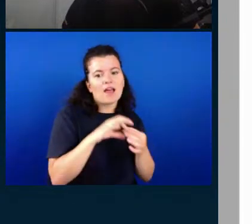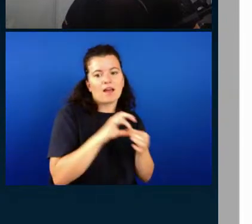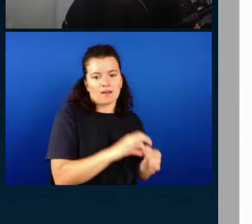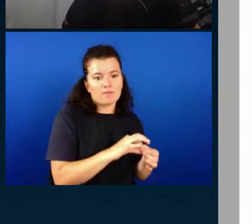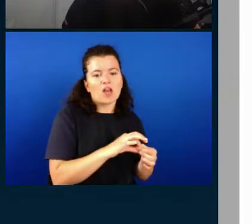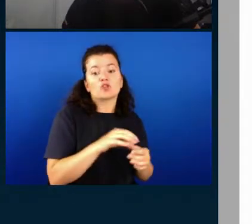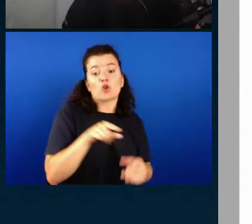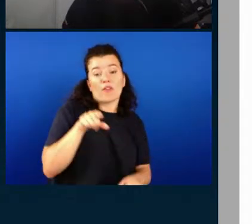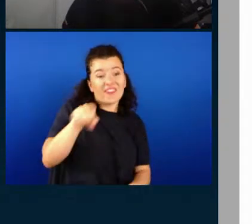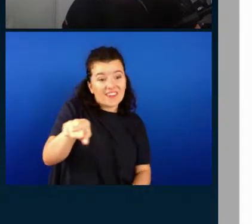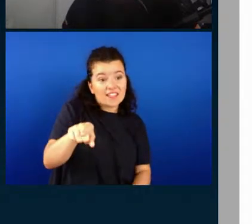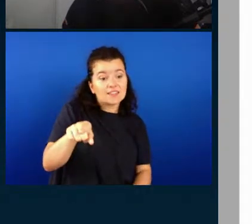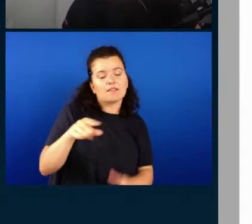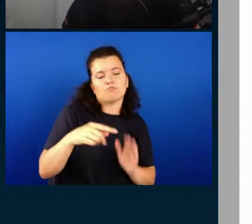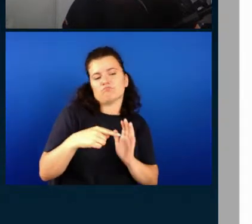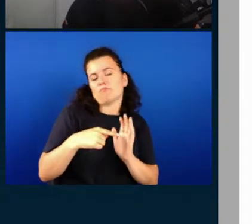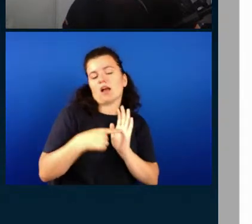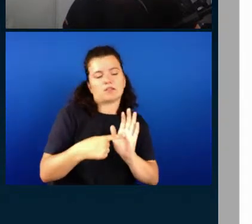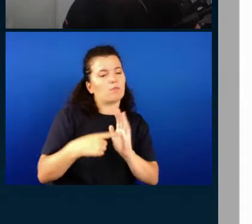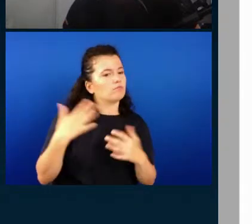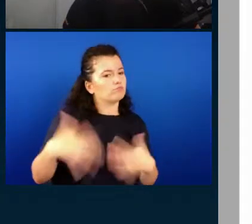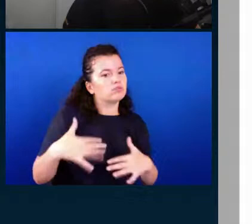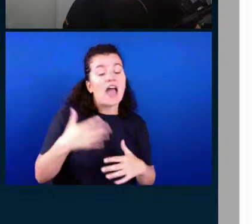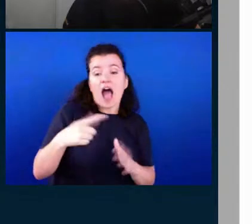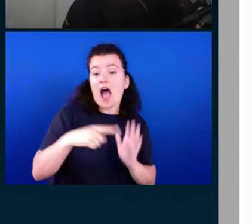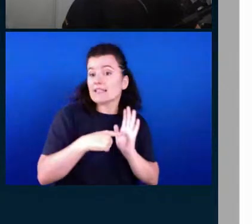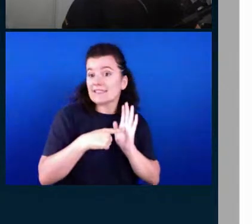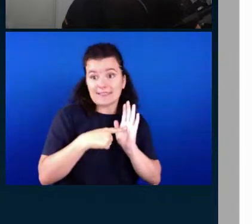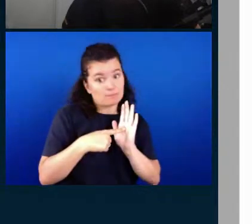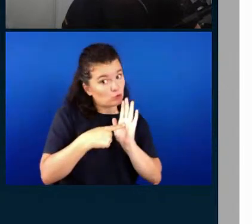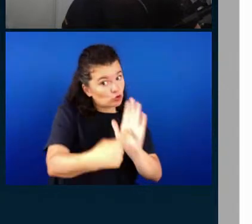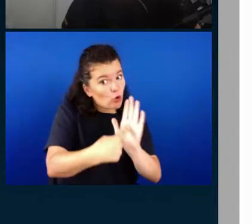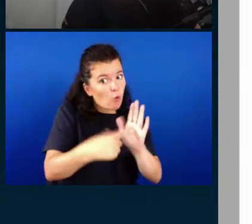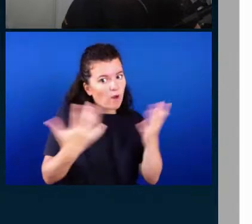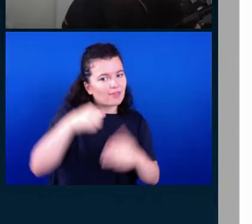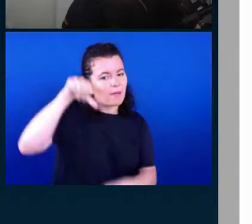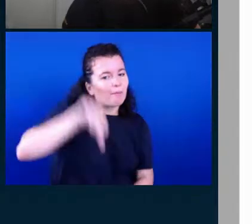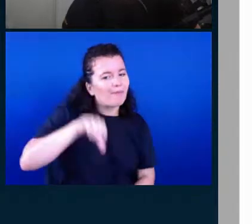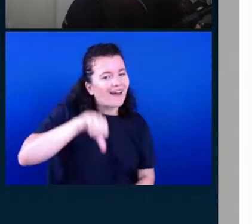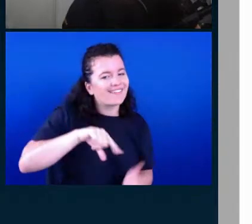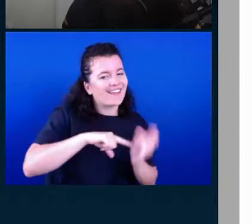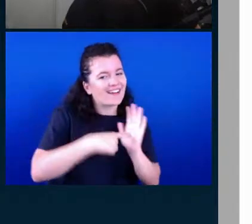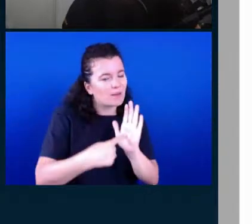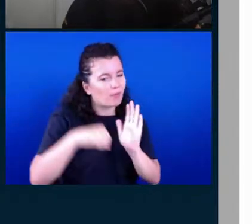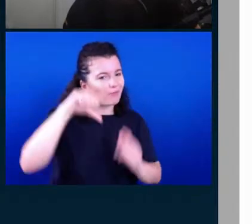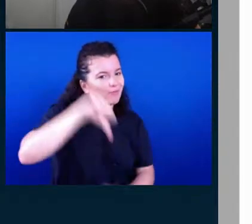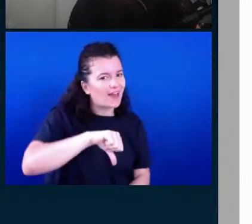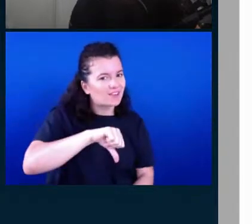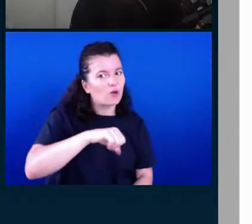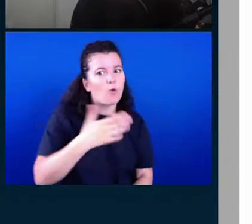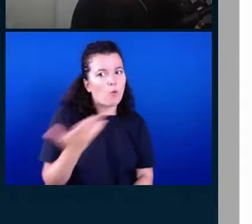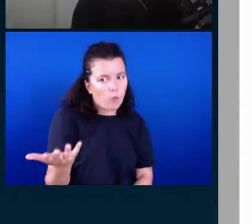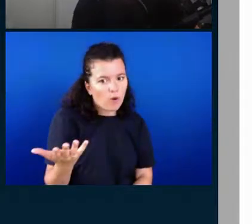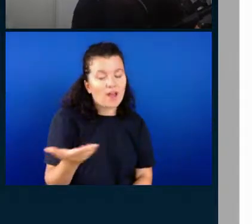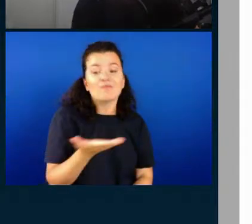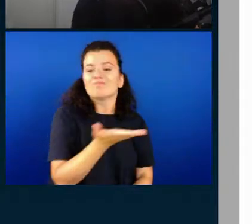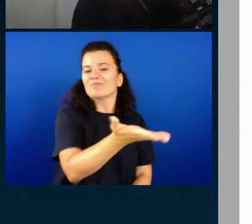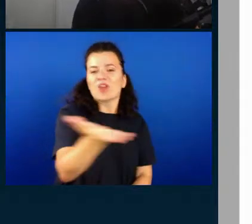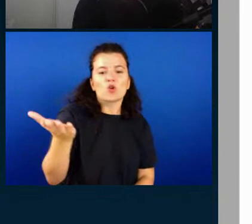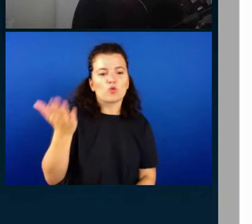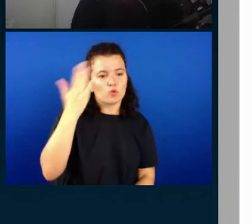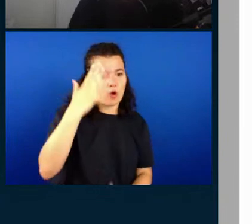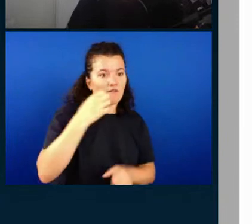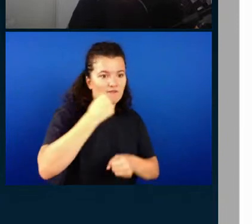lot of examples there. Now, I wrote bad examples there. And the reason for that is that I had to write a function app